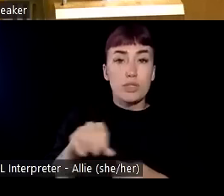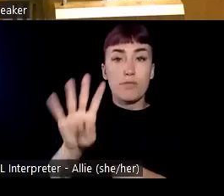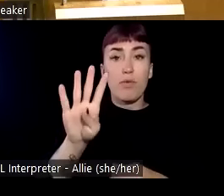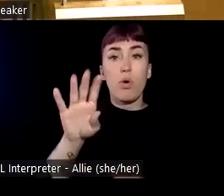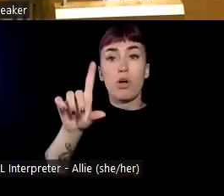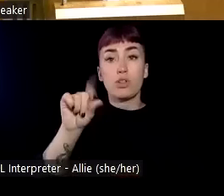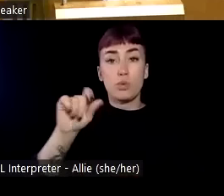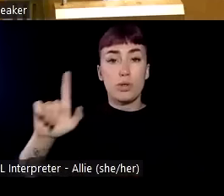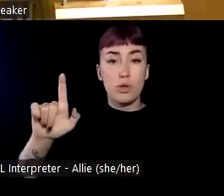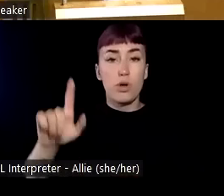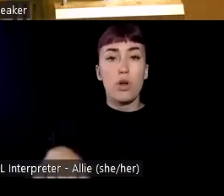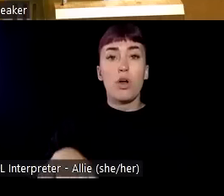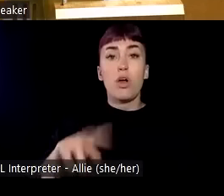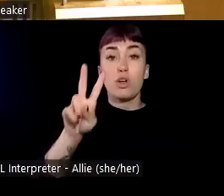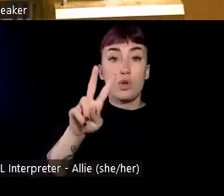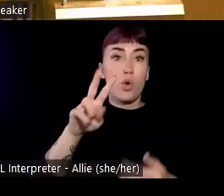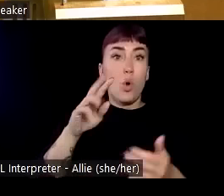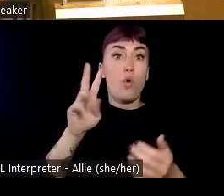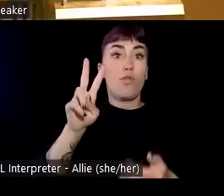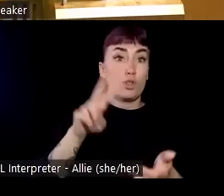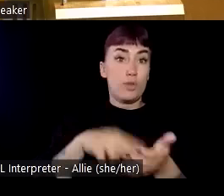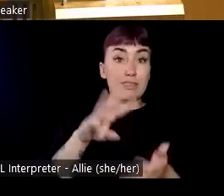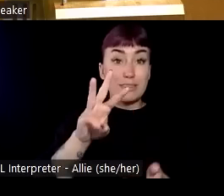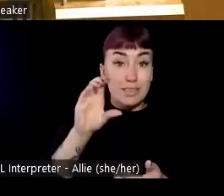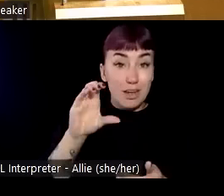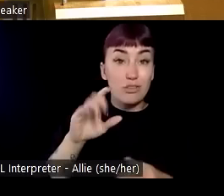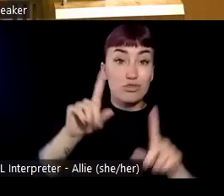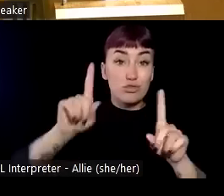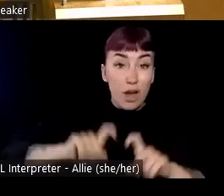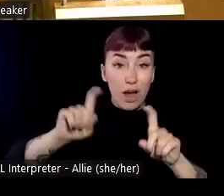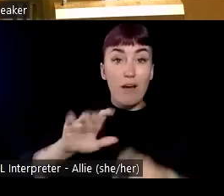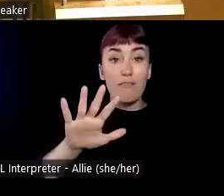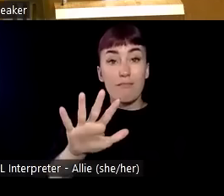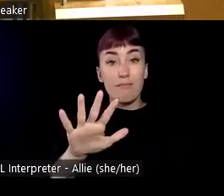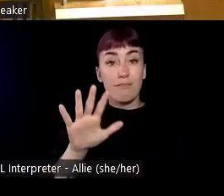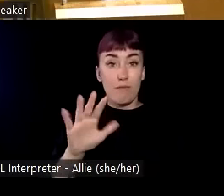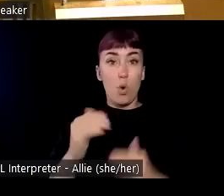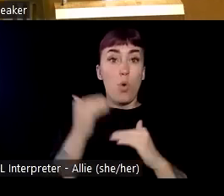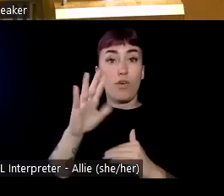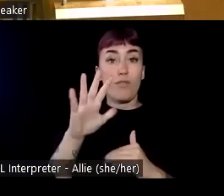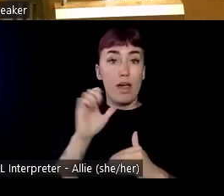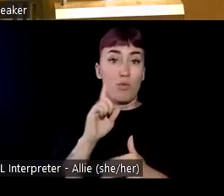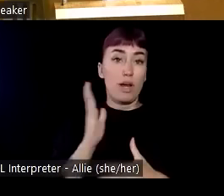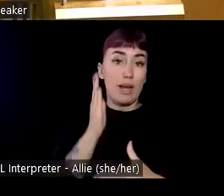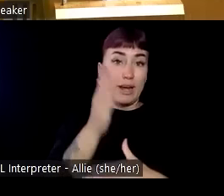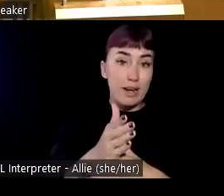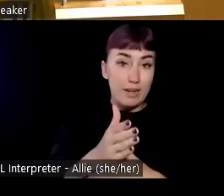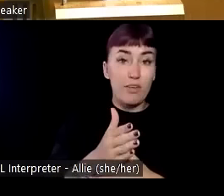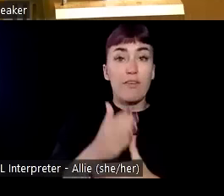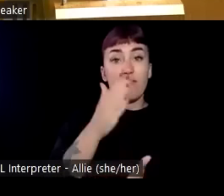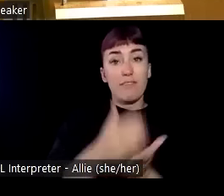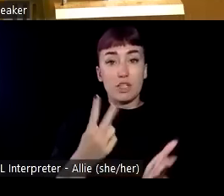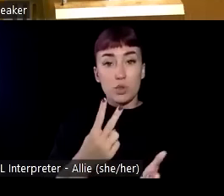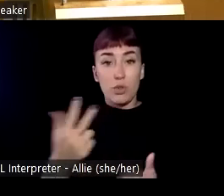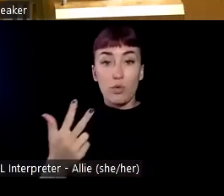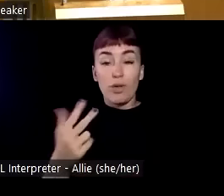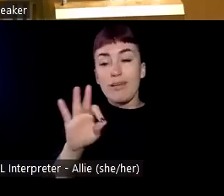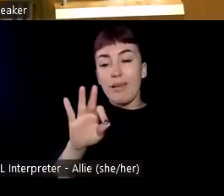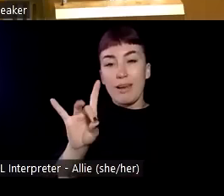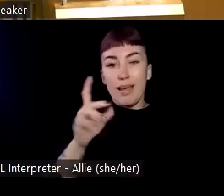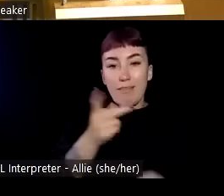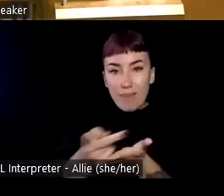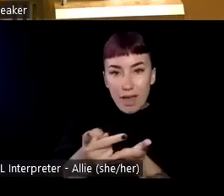2,500 clinical trials. There were over 500 of which were interventional in phase 2 and 3. 98 of them failed. 50